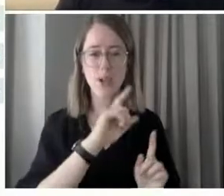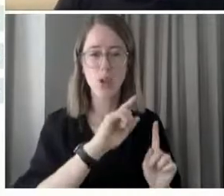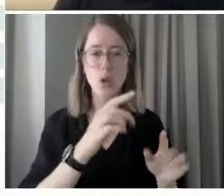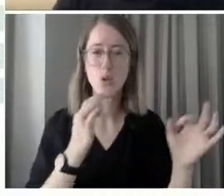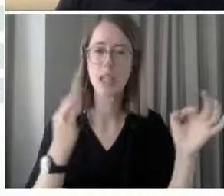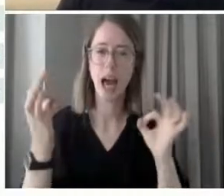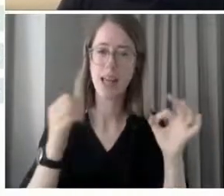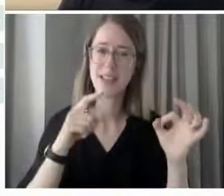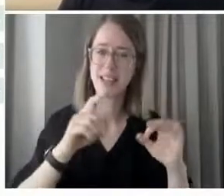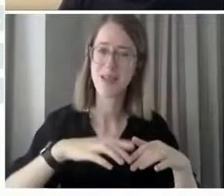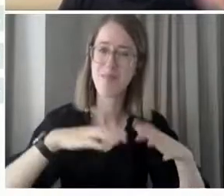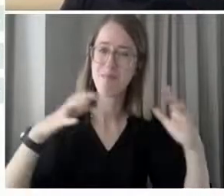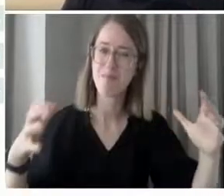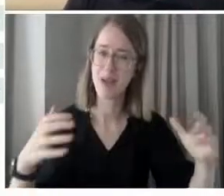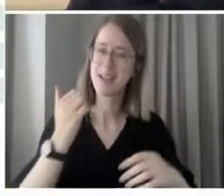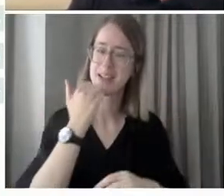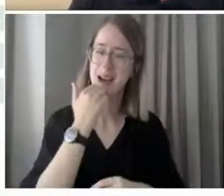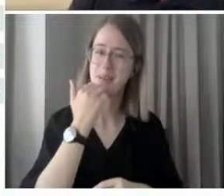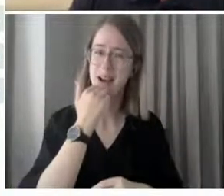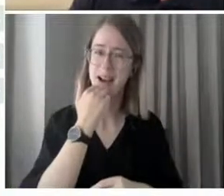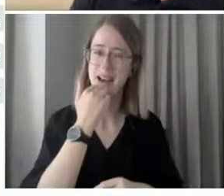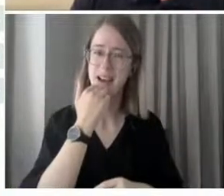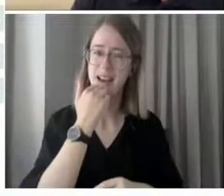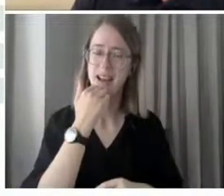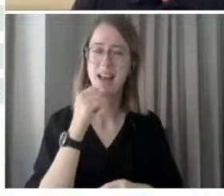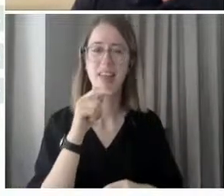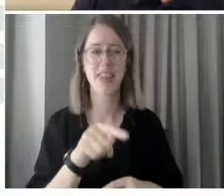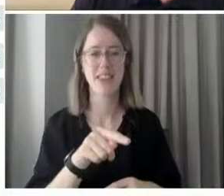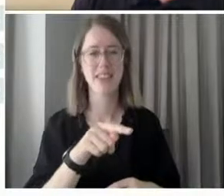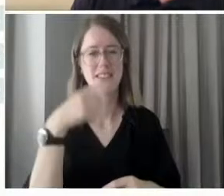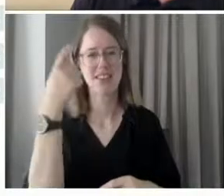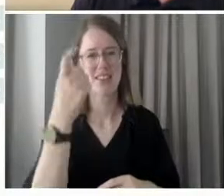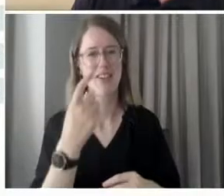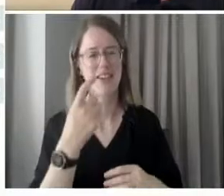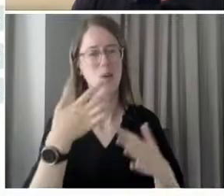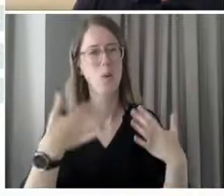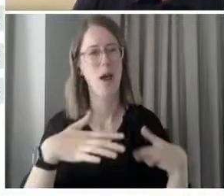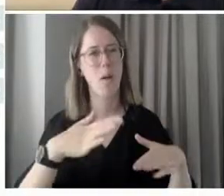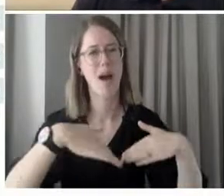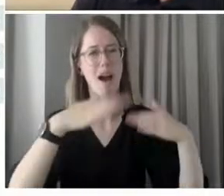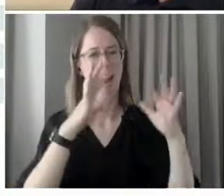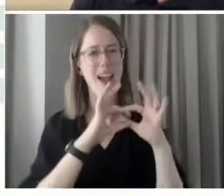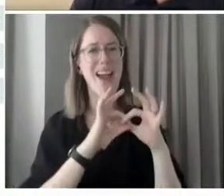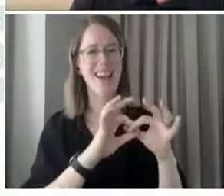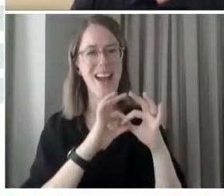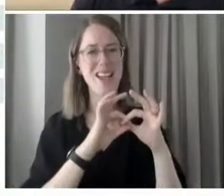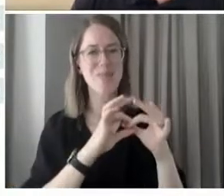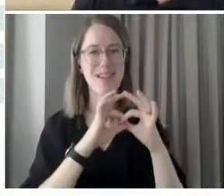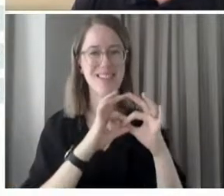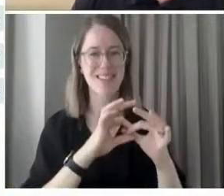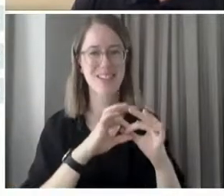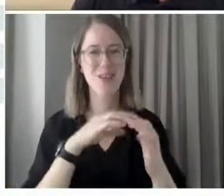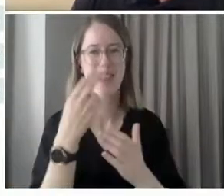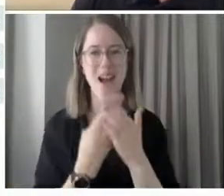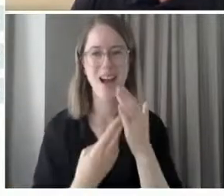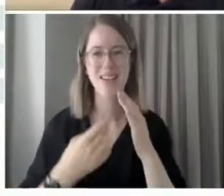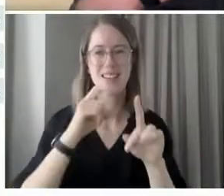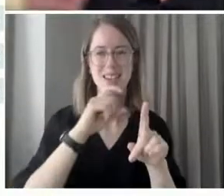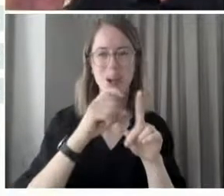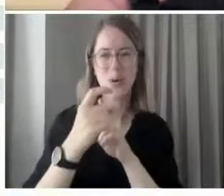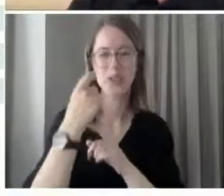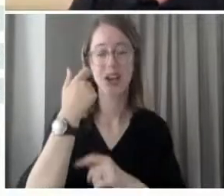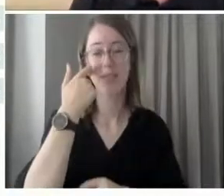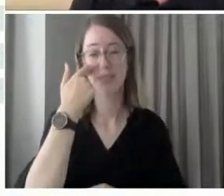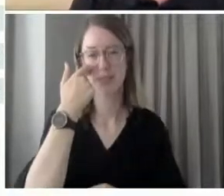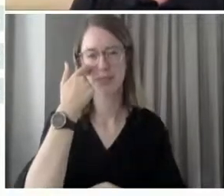numbers, yeah? This is some serious level engagement with arts and culture, and